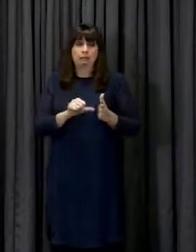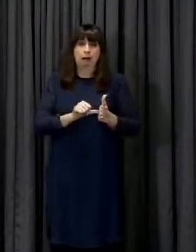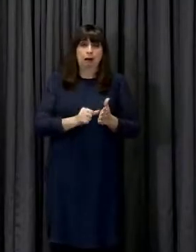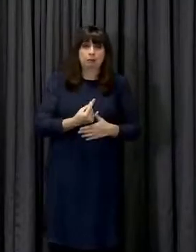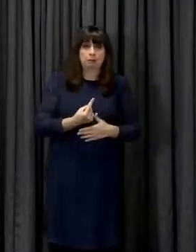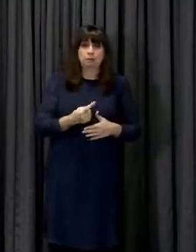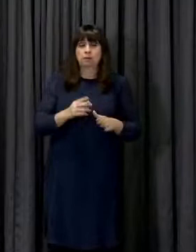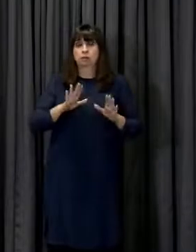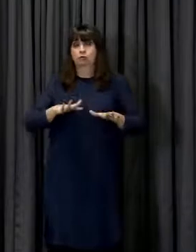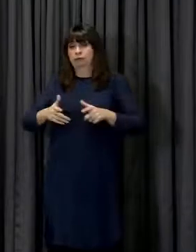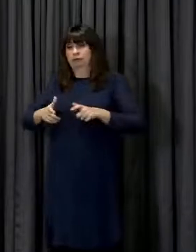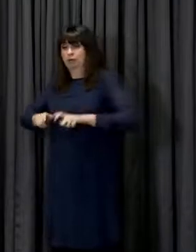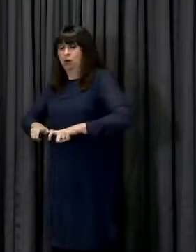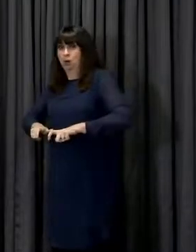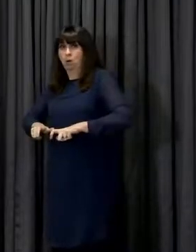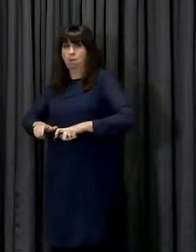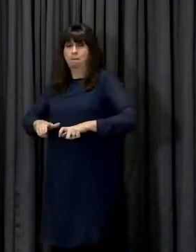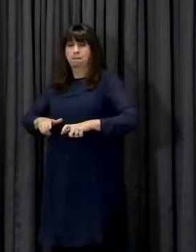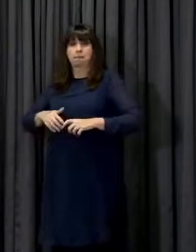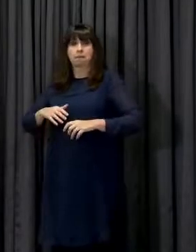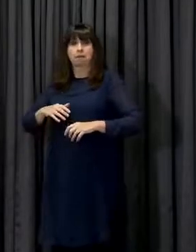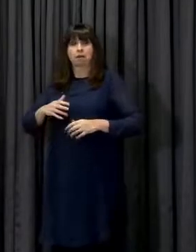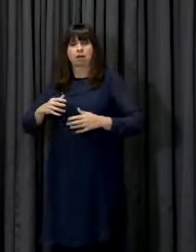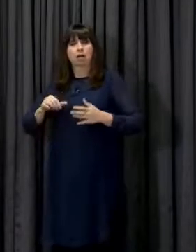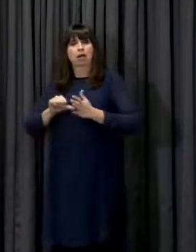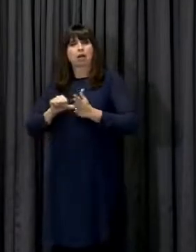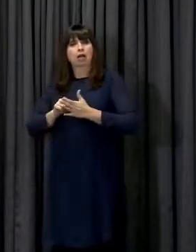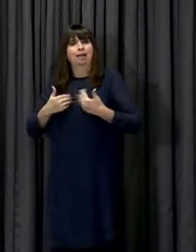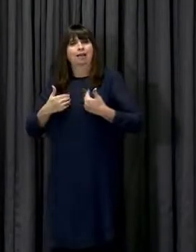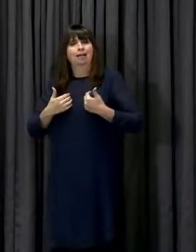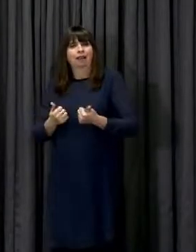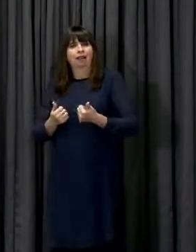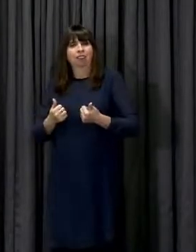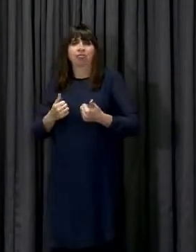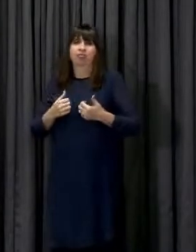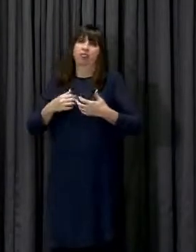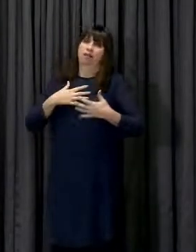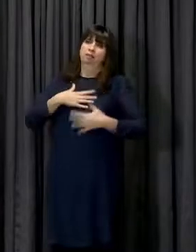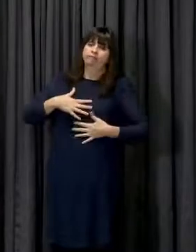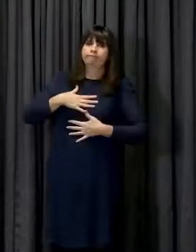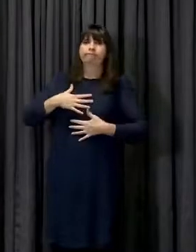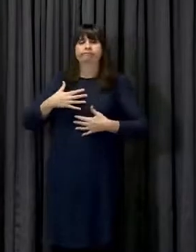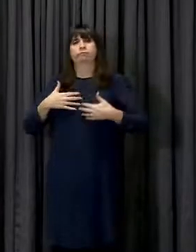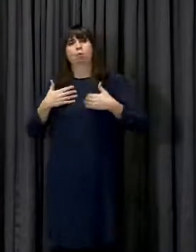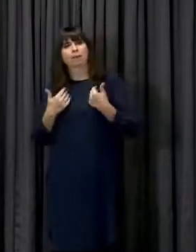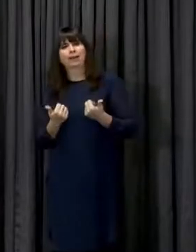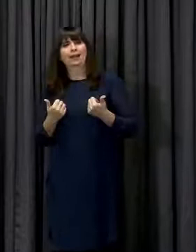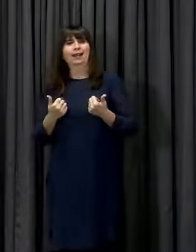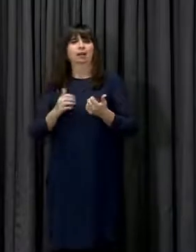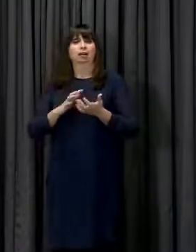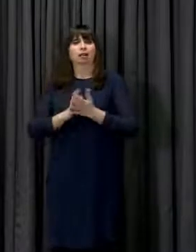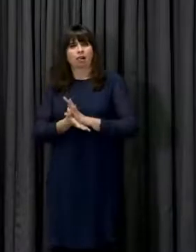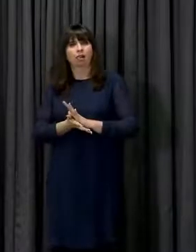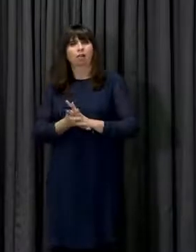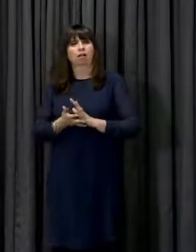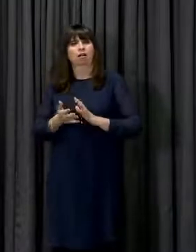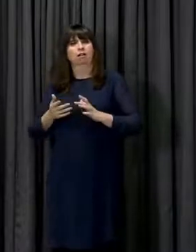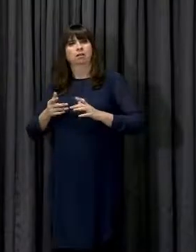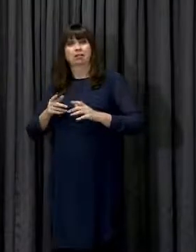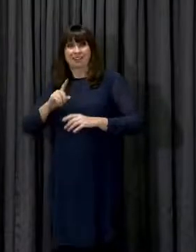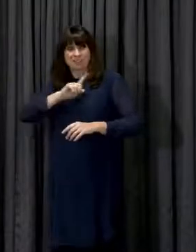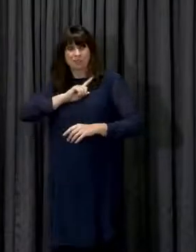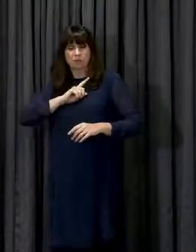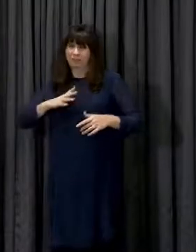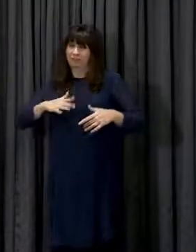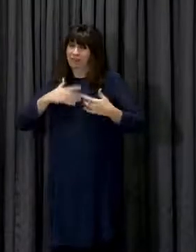have the biggest impact on their health, well-being and their future life chances as well. And that's why we have taken this approach of